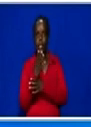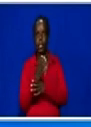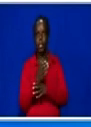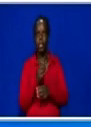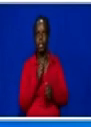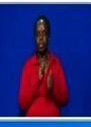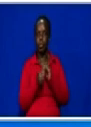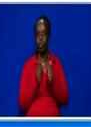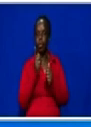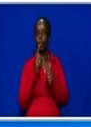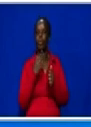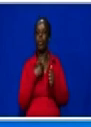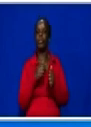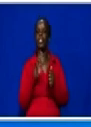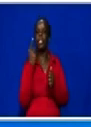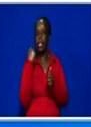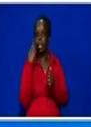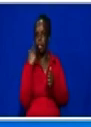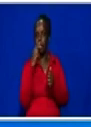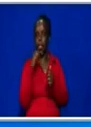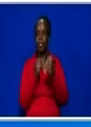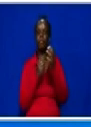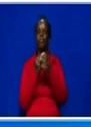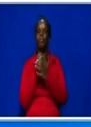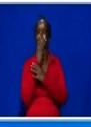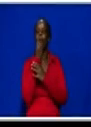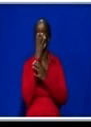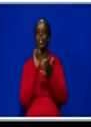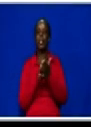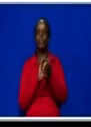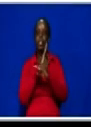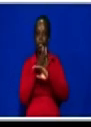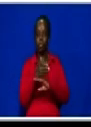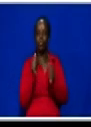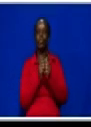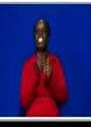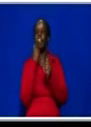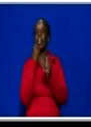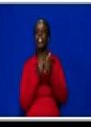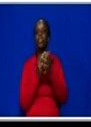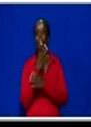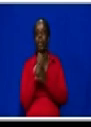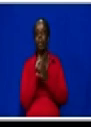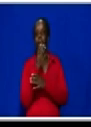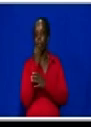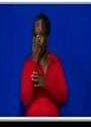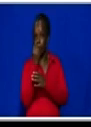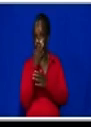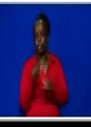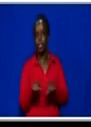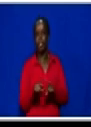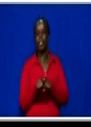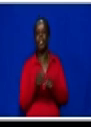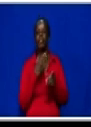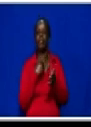we have one with red flowers. When it is crossed with another one with white flowers, we are likely to come across